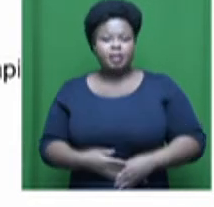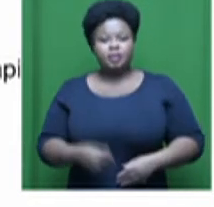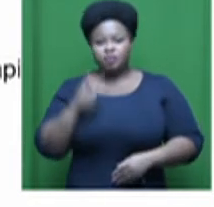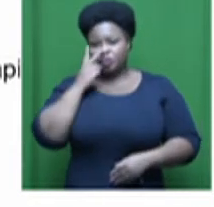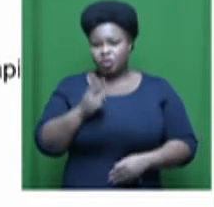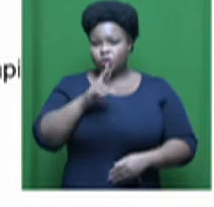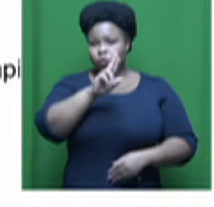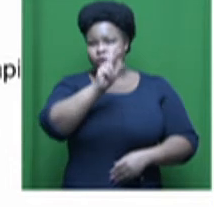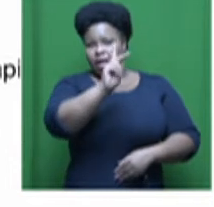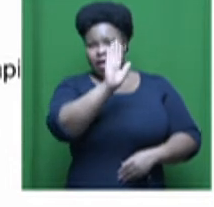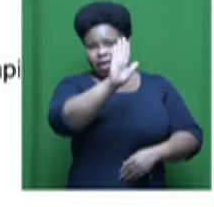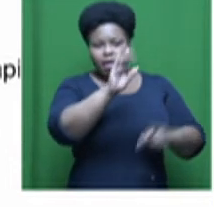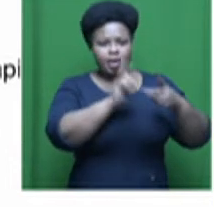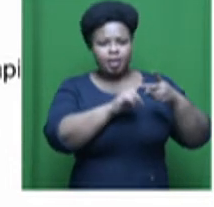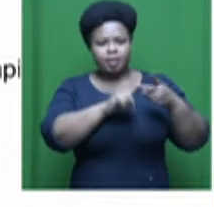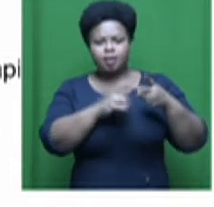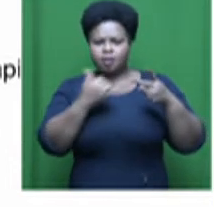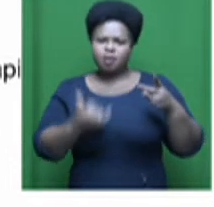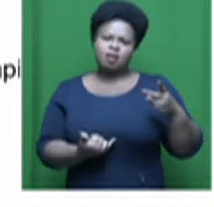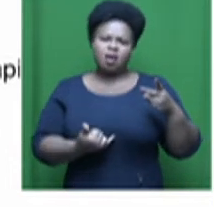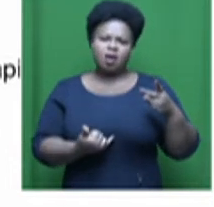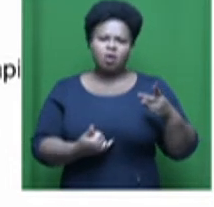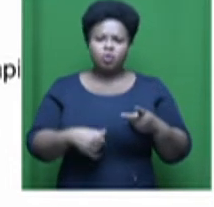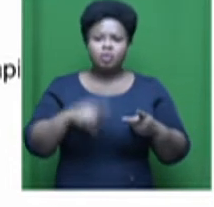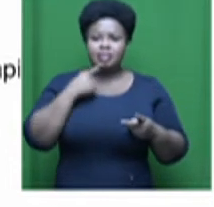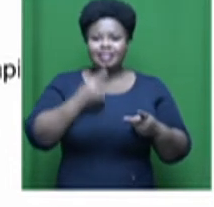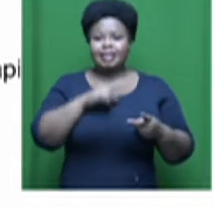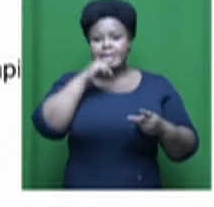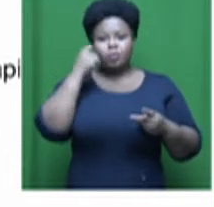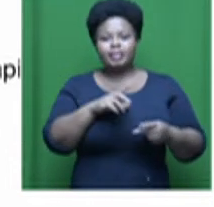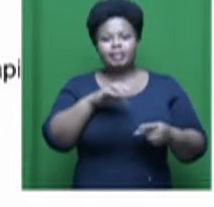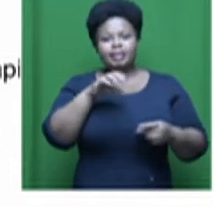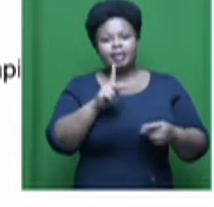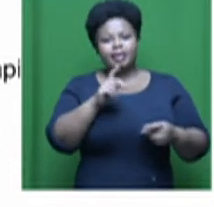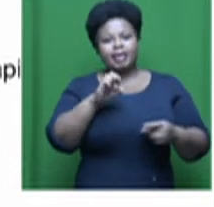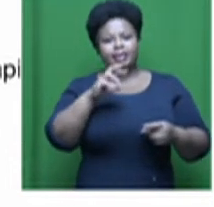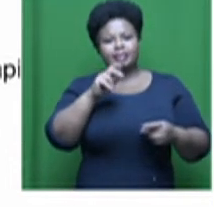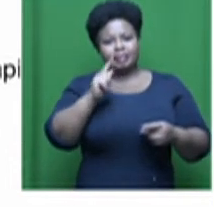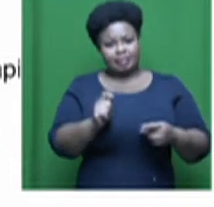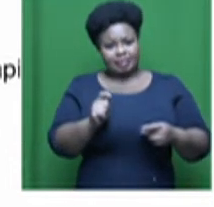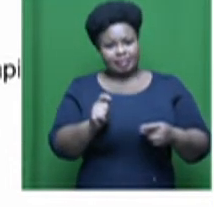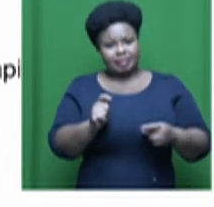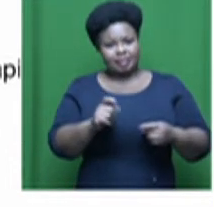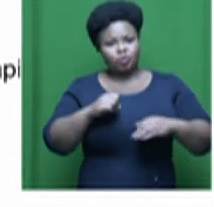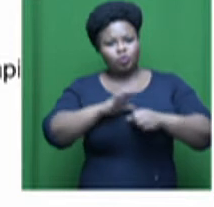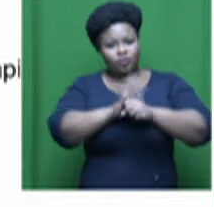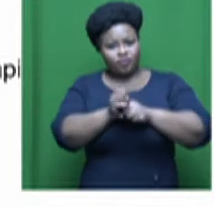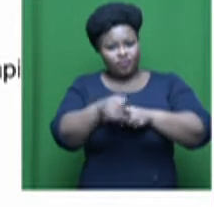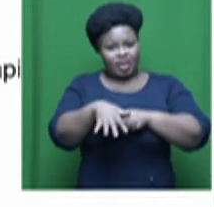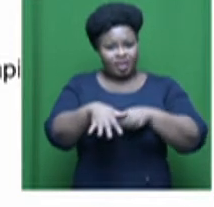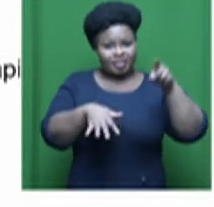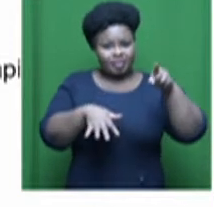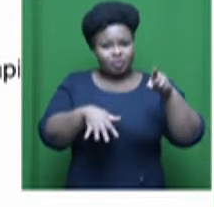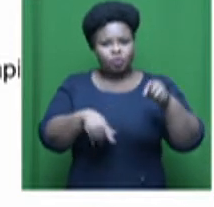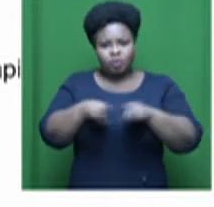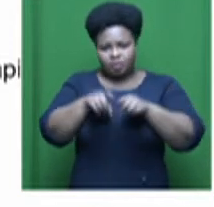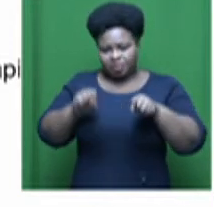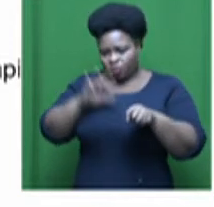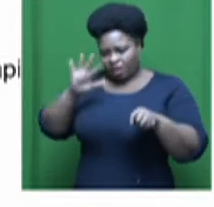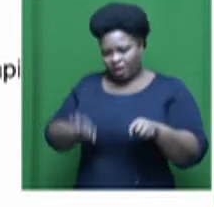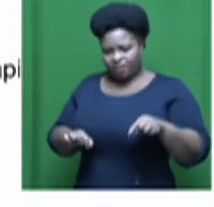in the United Kingdom, what is also referred to as a Kent variant as well, and that same mutation is shared in the South